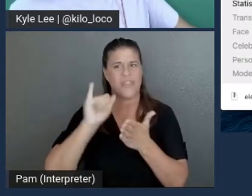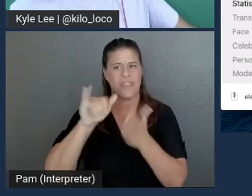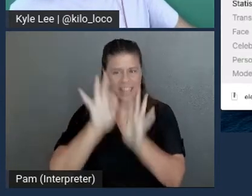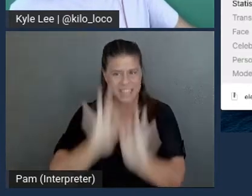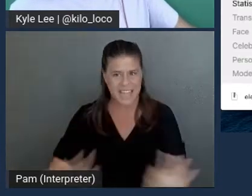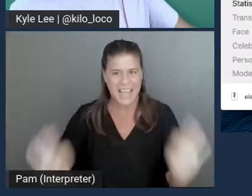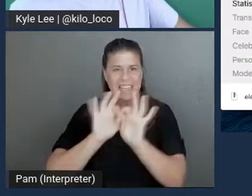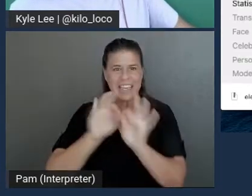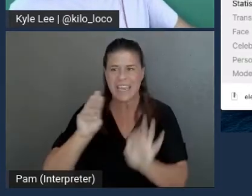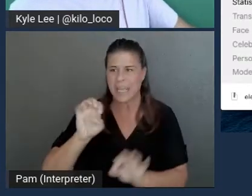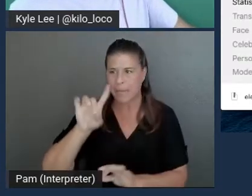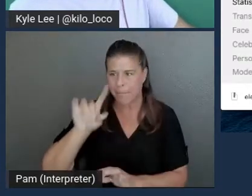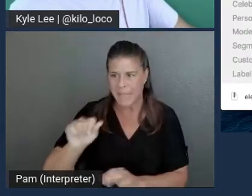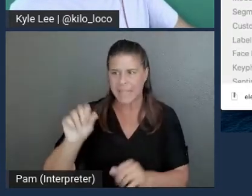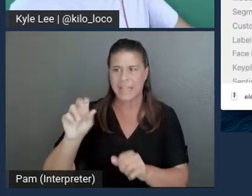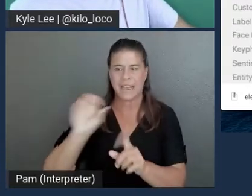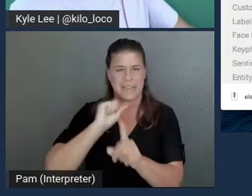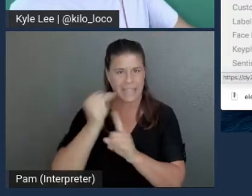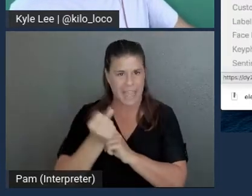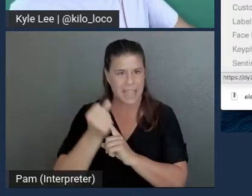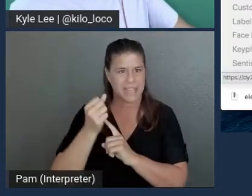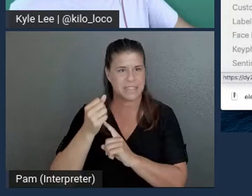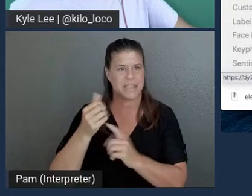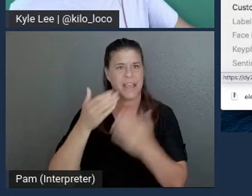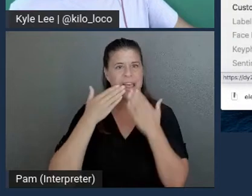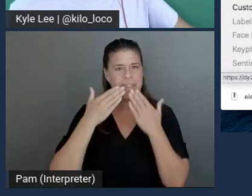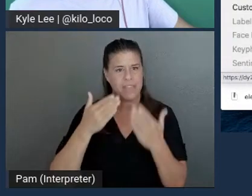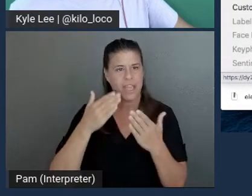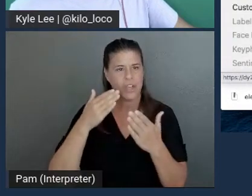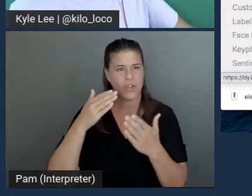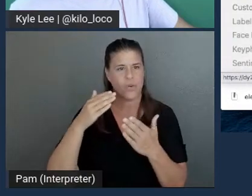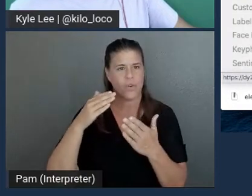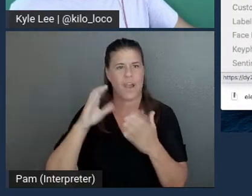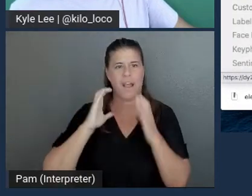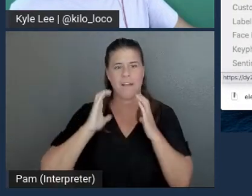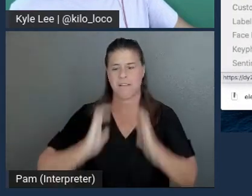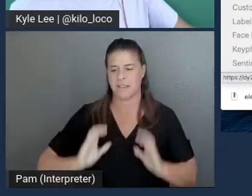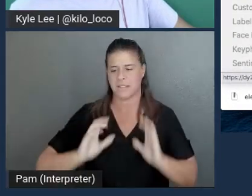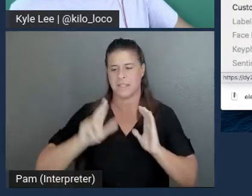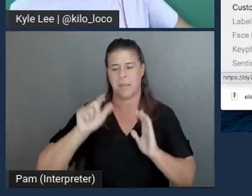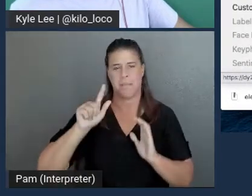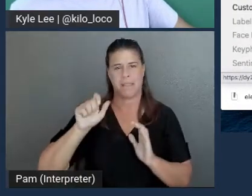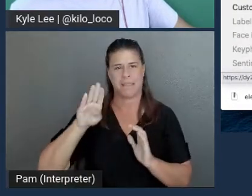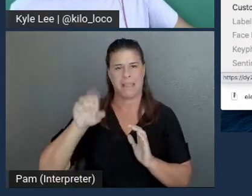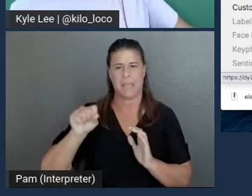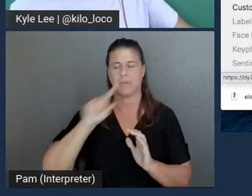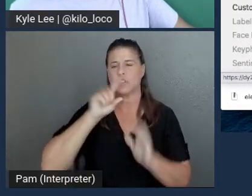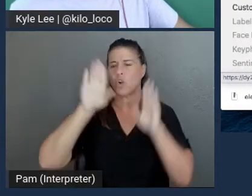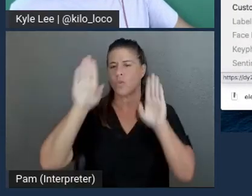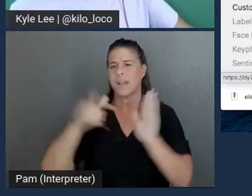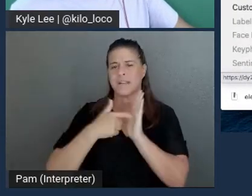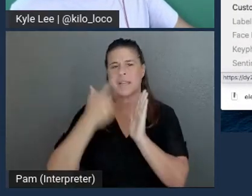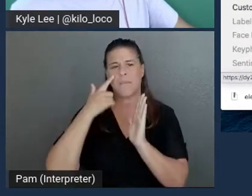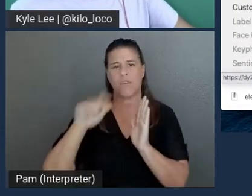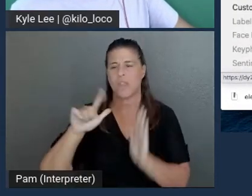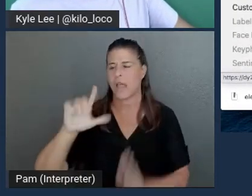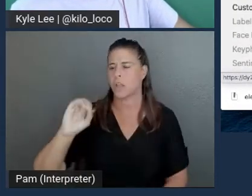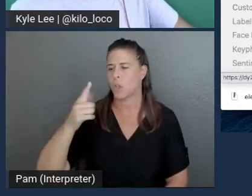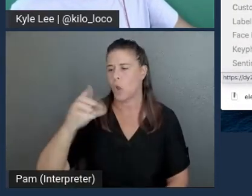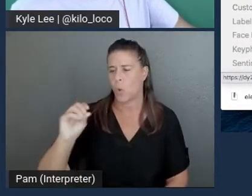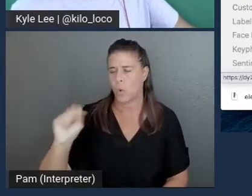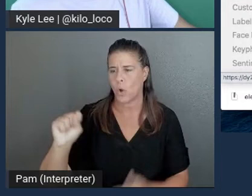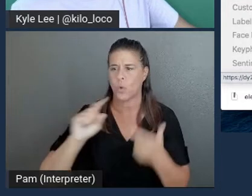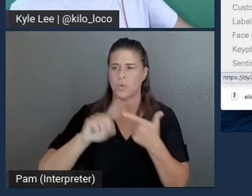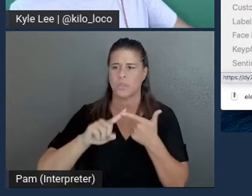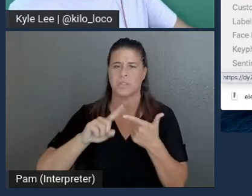media use case. Definitely, thank you for reminding me. Custom labels, a great example for that is logos or